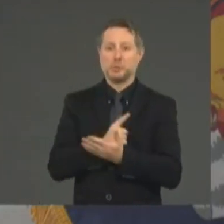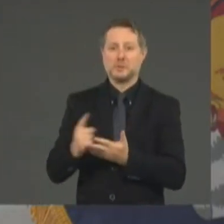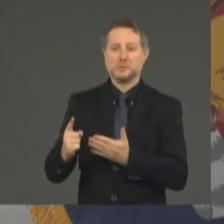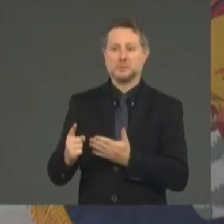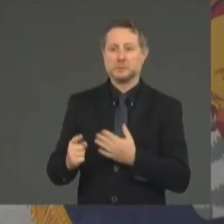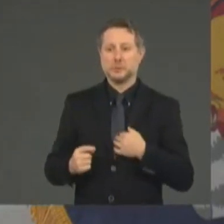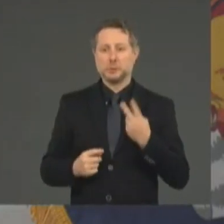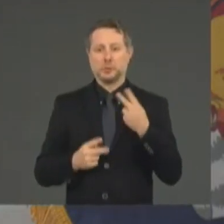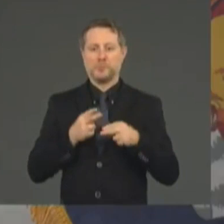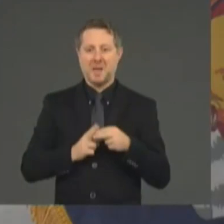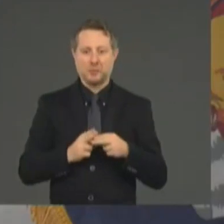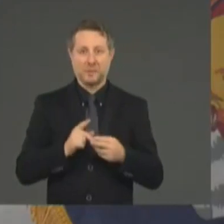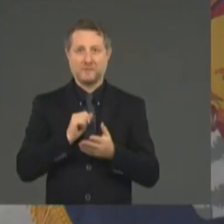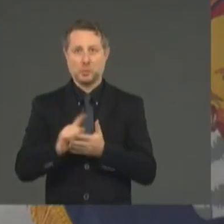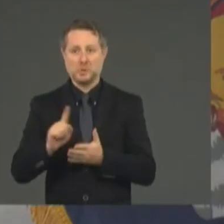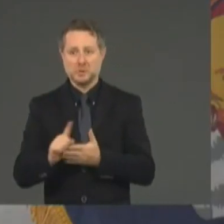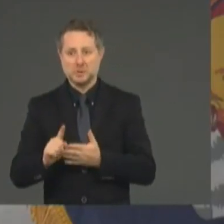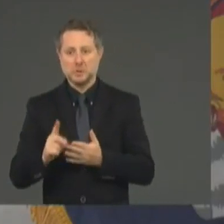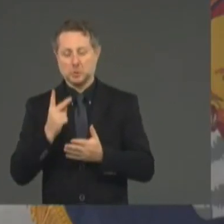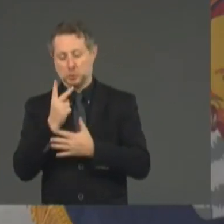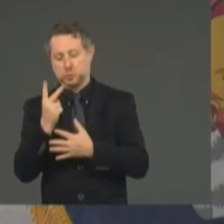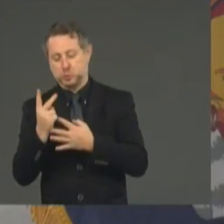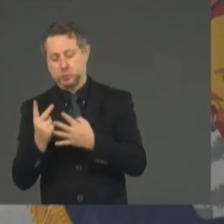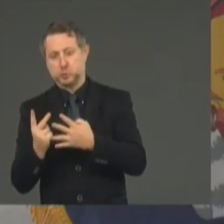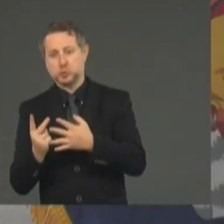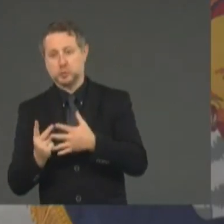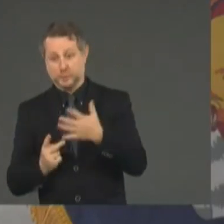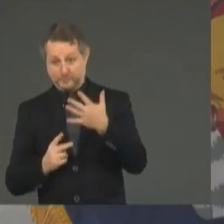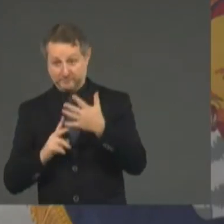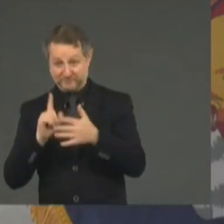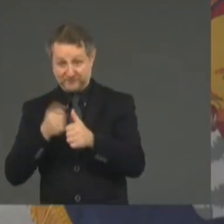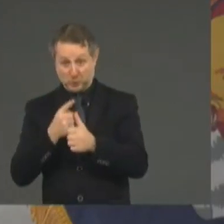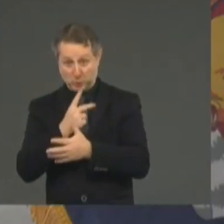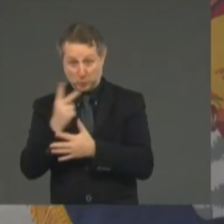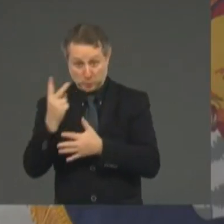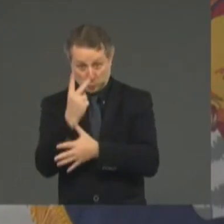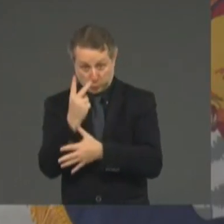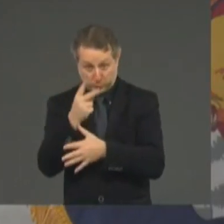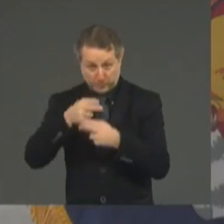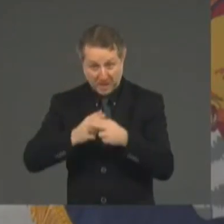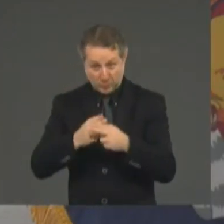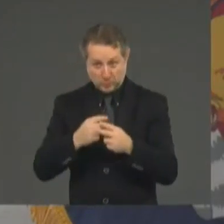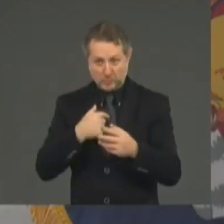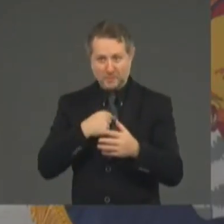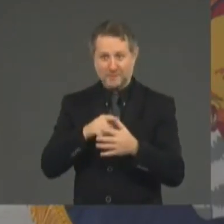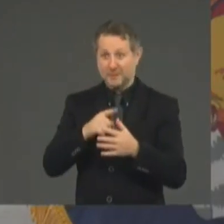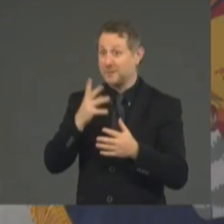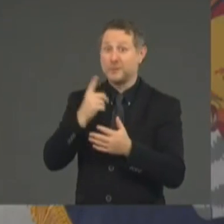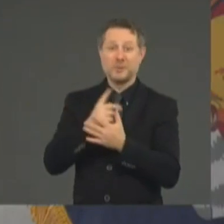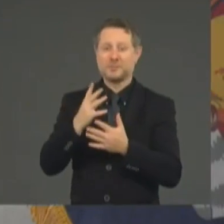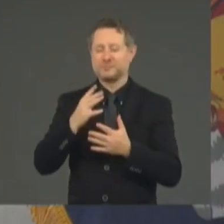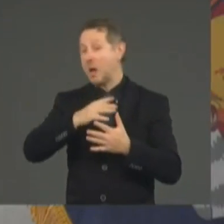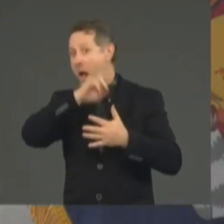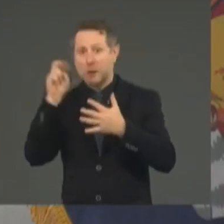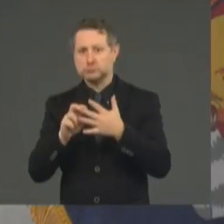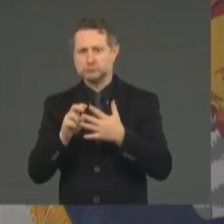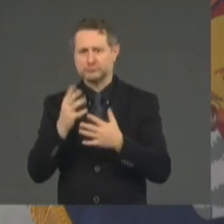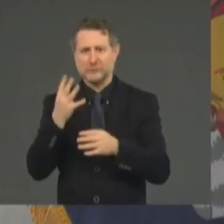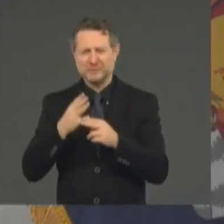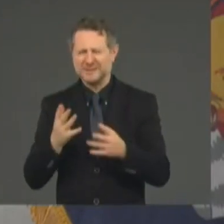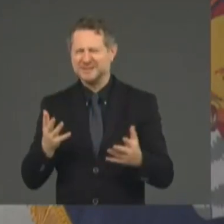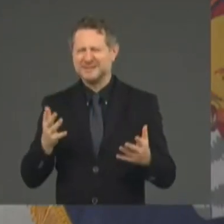Well, first week I did better. All right. So then you calibrate that way, right? This is just